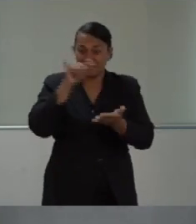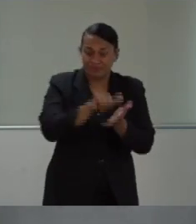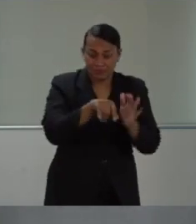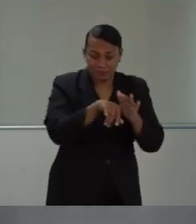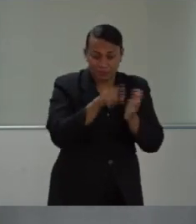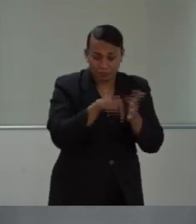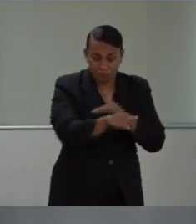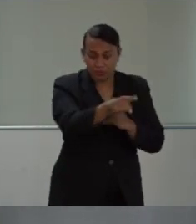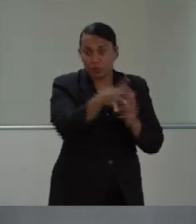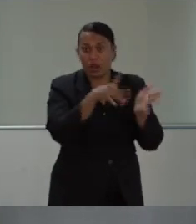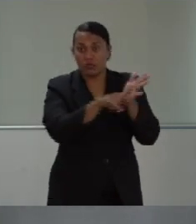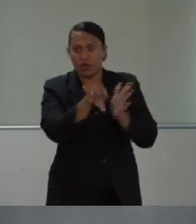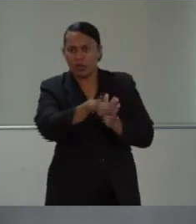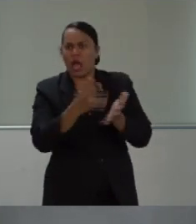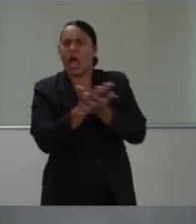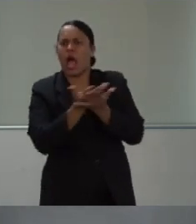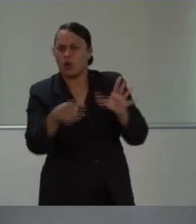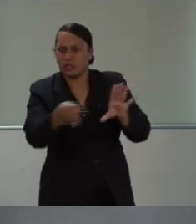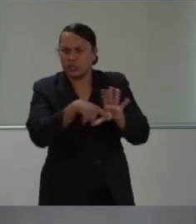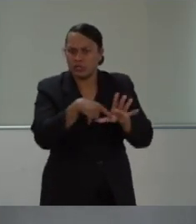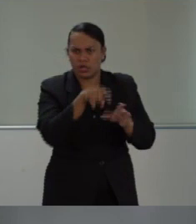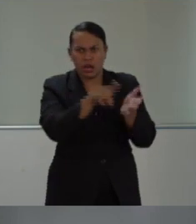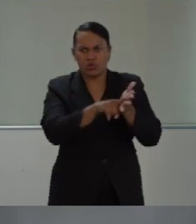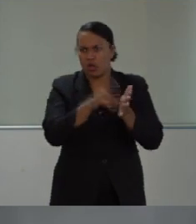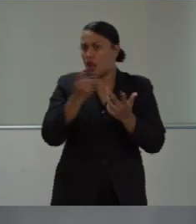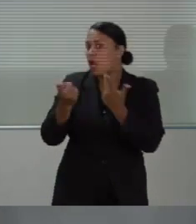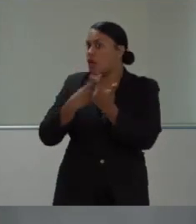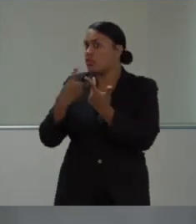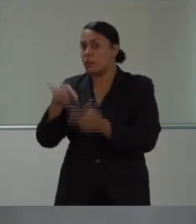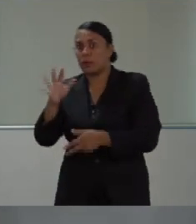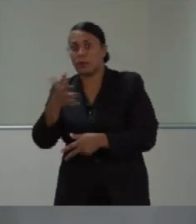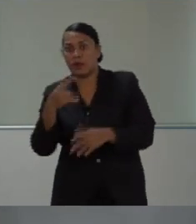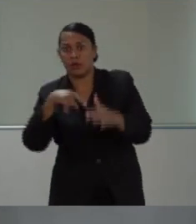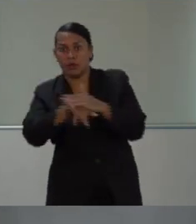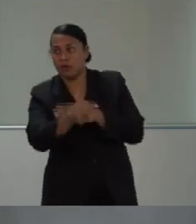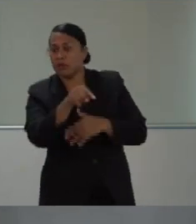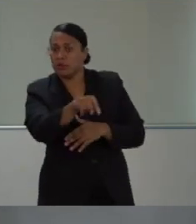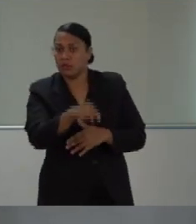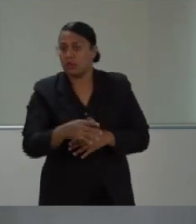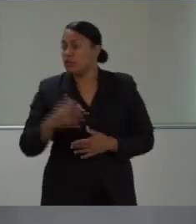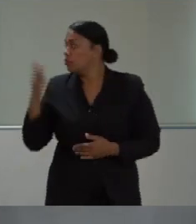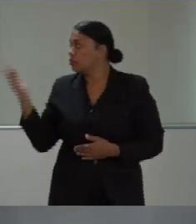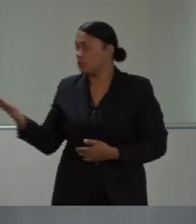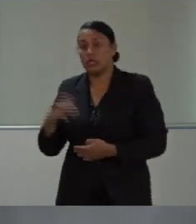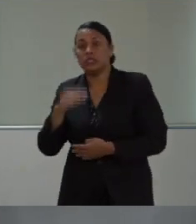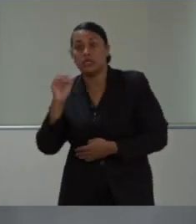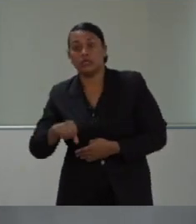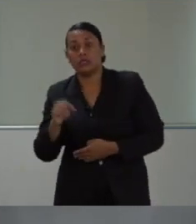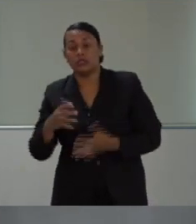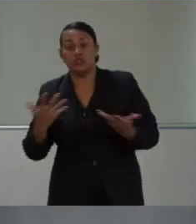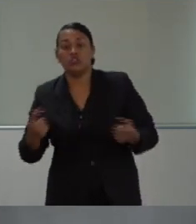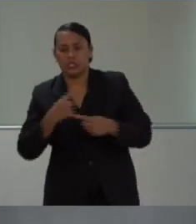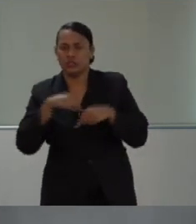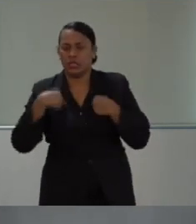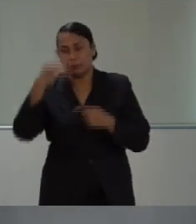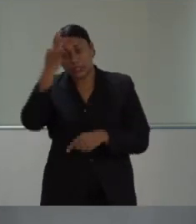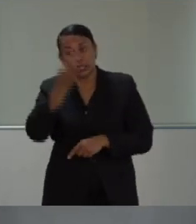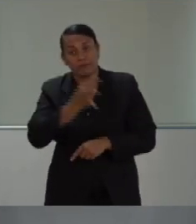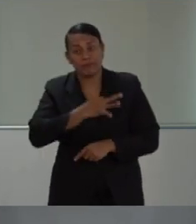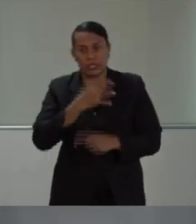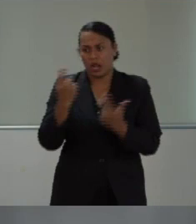get into Lautoka? And do you think others would have taken the same route in? Yes, we believe there are others that may have